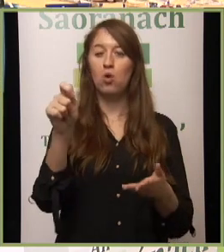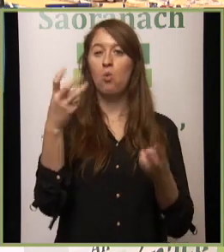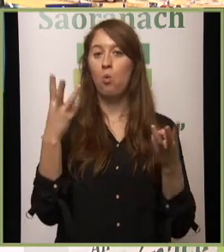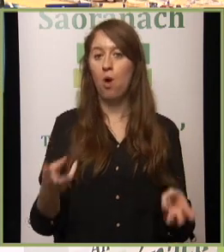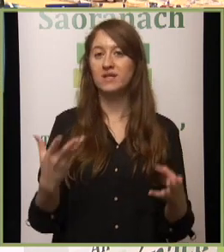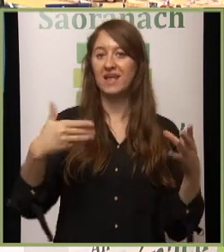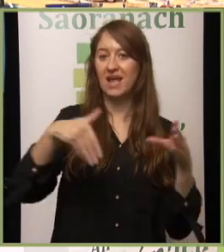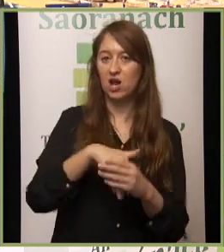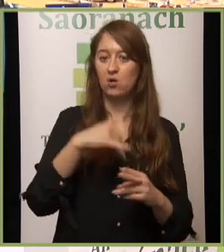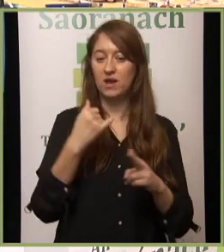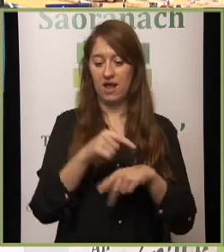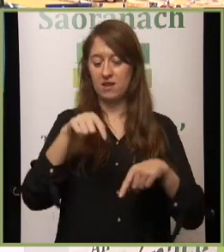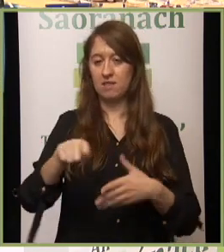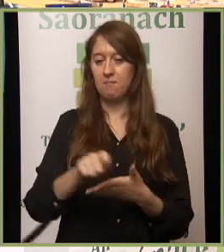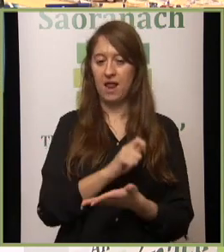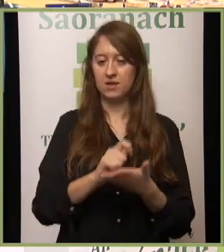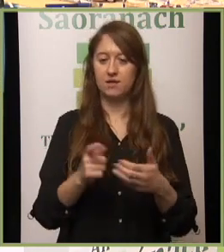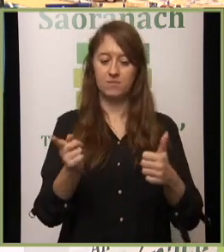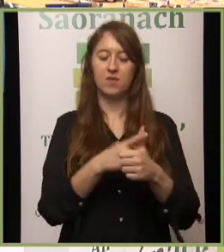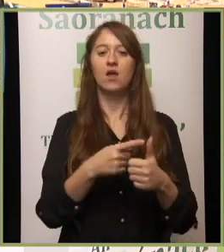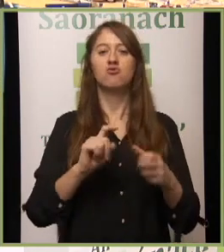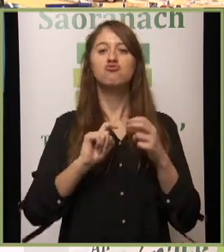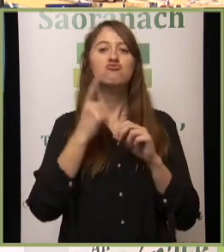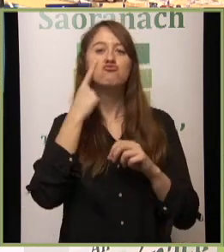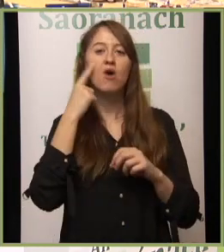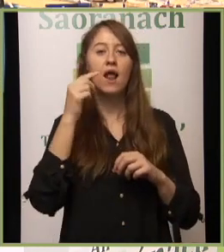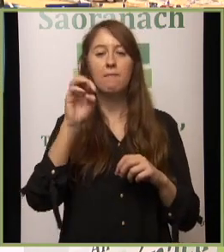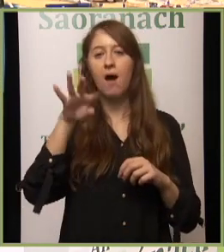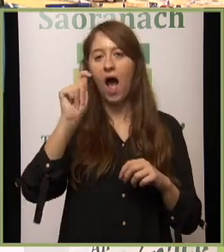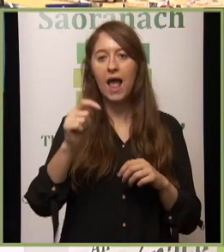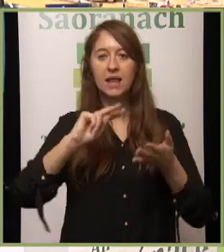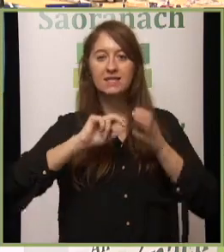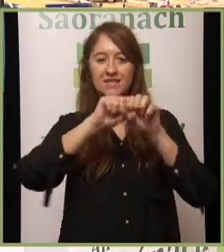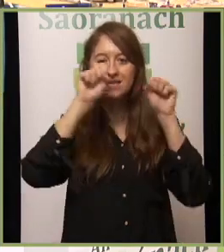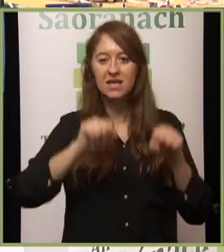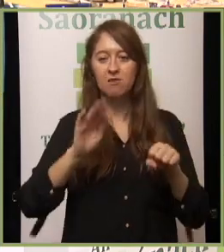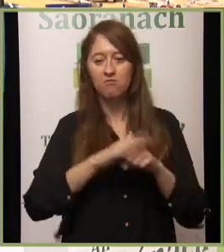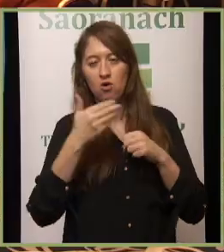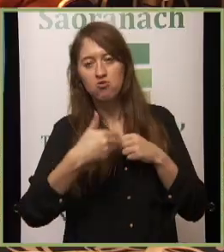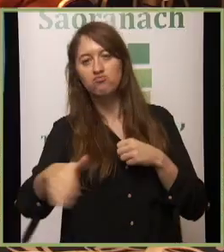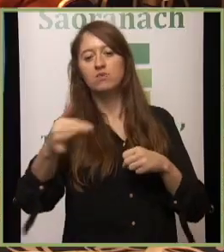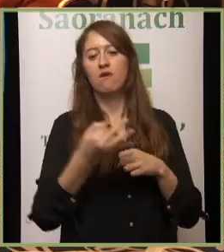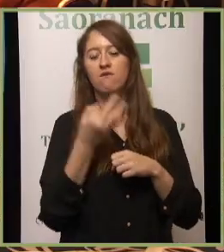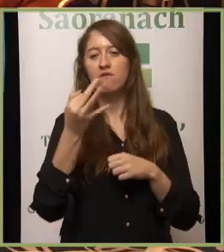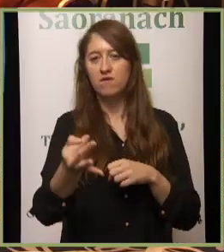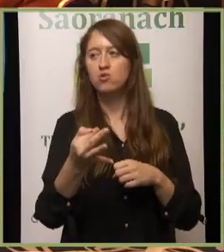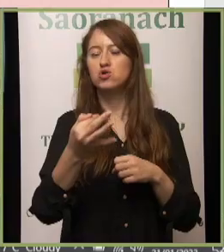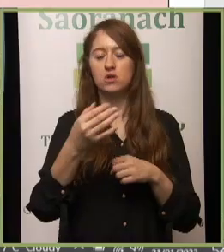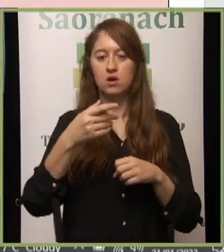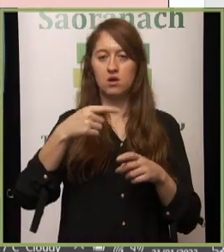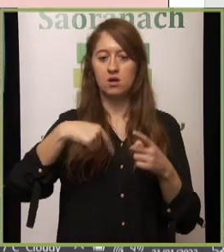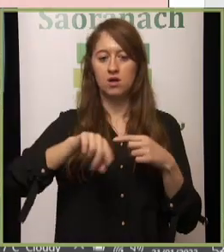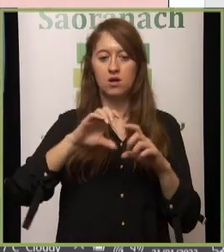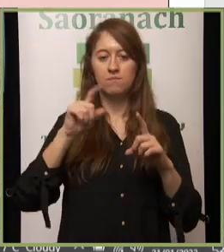not. So, trial a pilot scheme of futures advisory councils in selected local authorities, drawn from multidisciplinary backgrounds in the community.